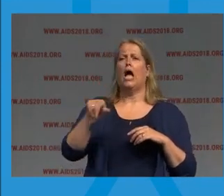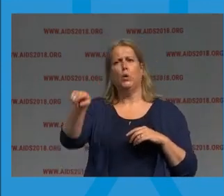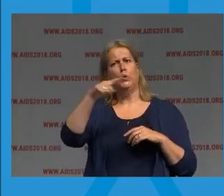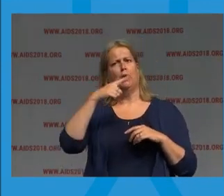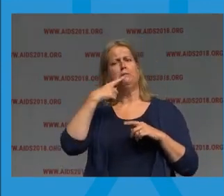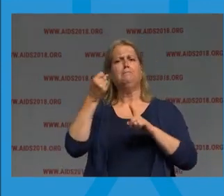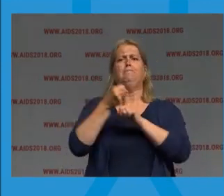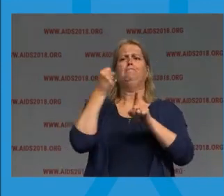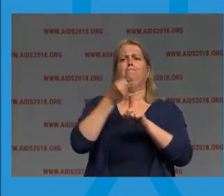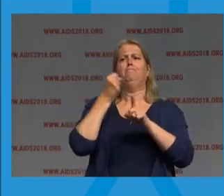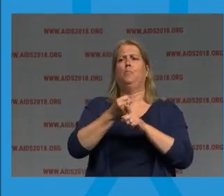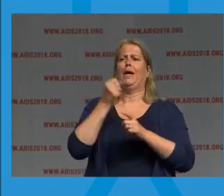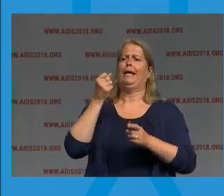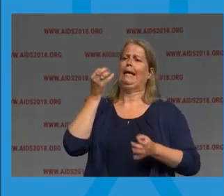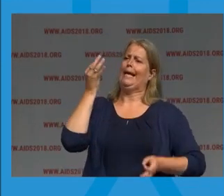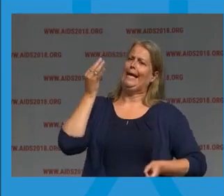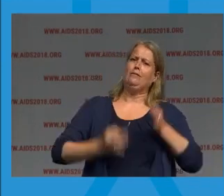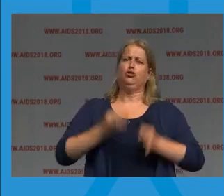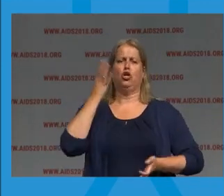you very much.